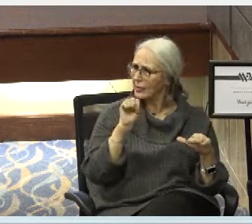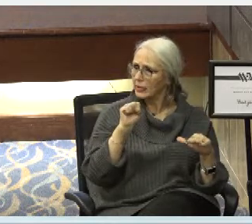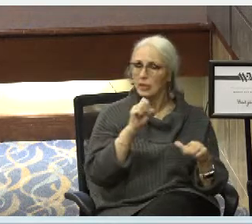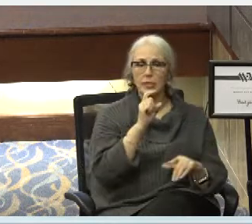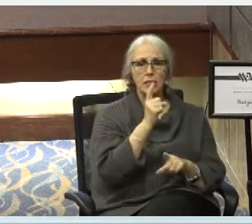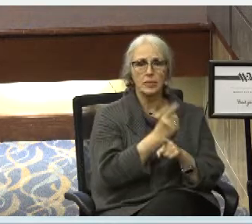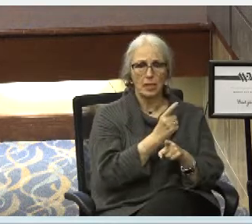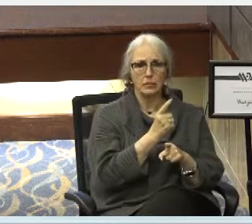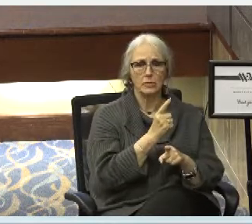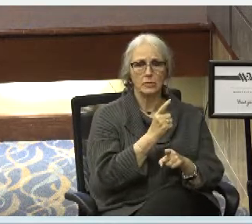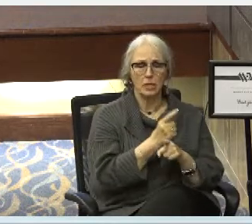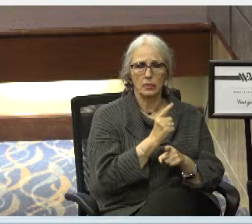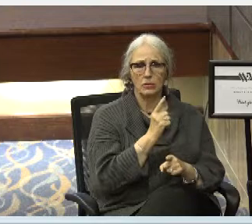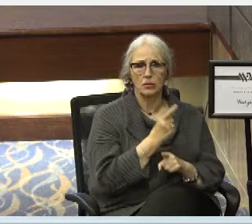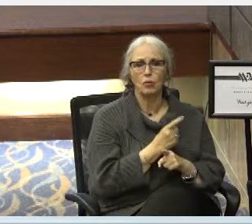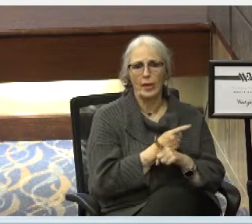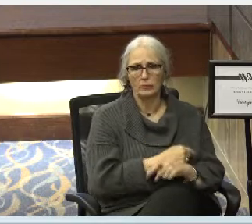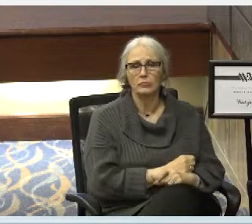sir, that's correct.